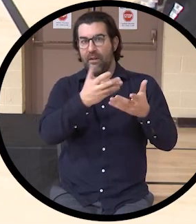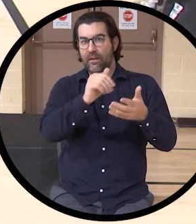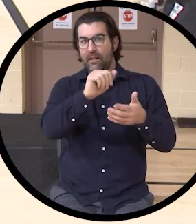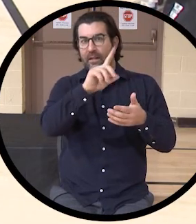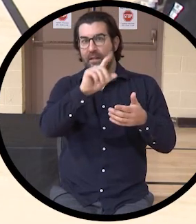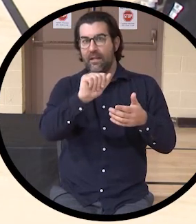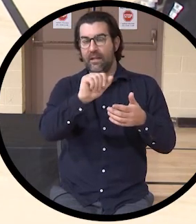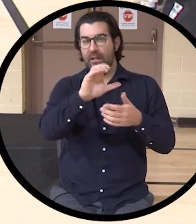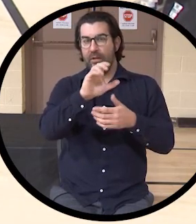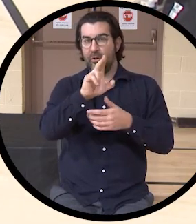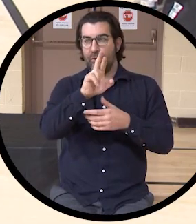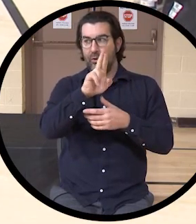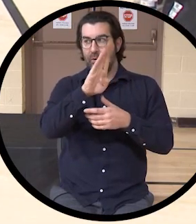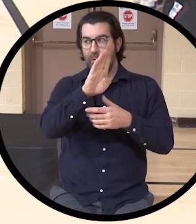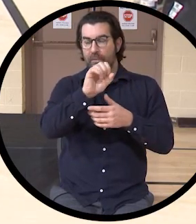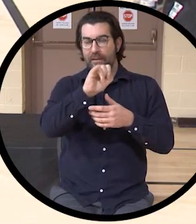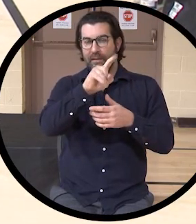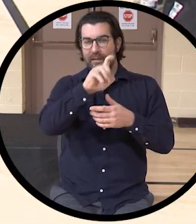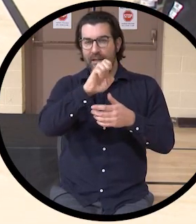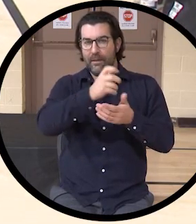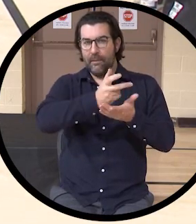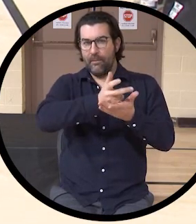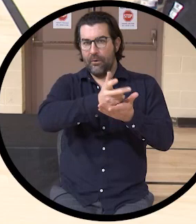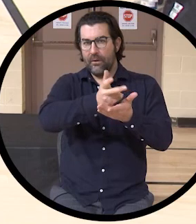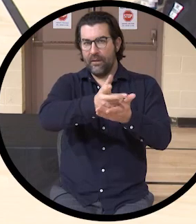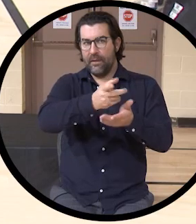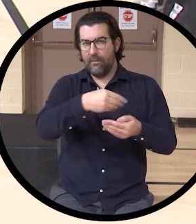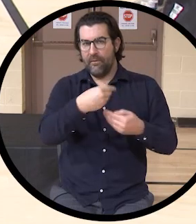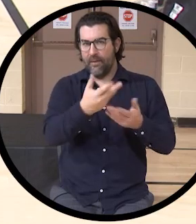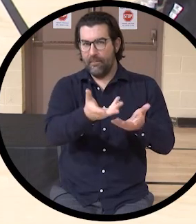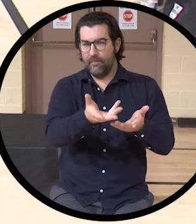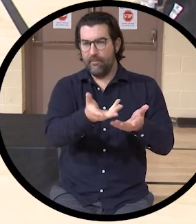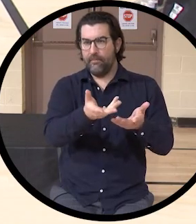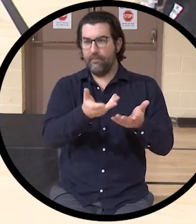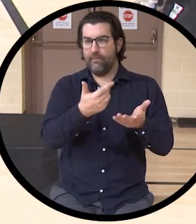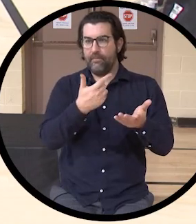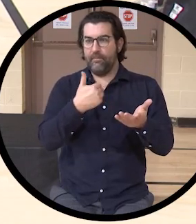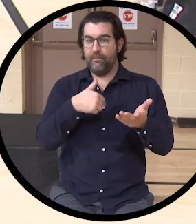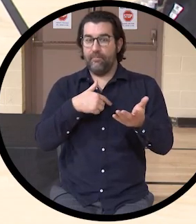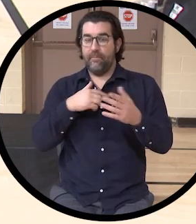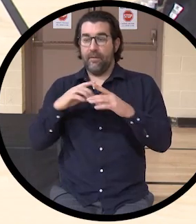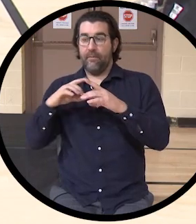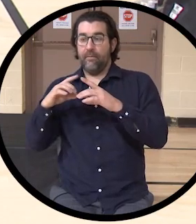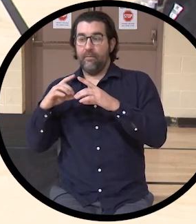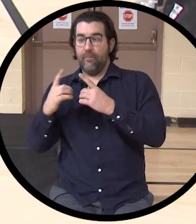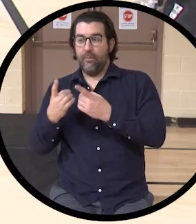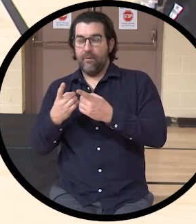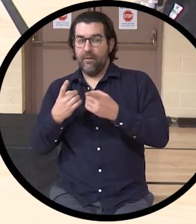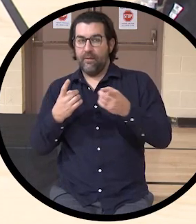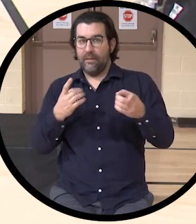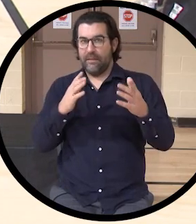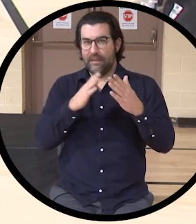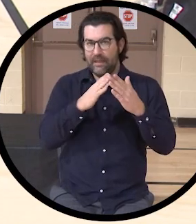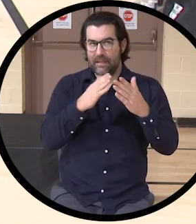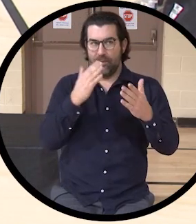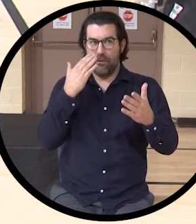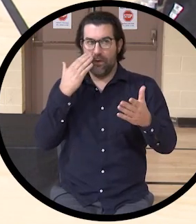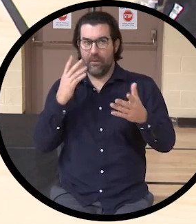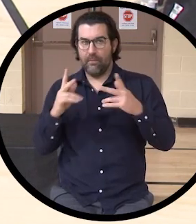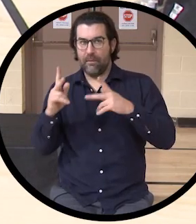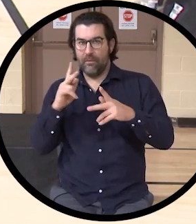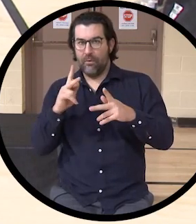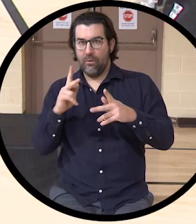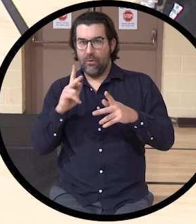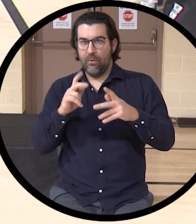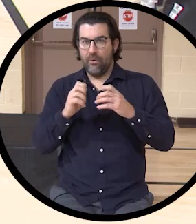curbside parking. And so we, or the department, the city, we have a tough time knowing where folks with